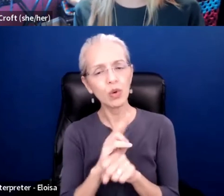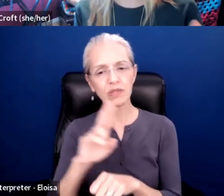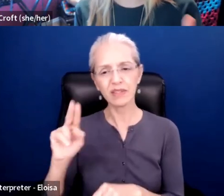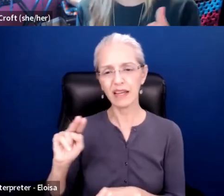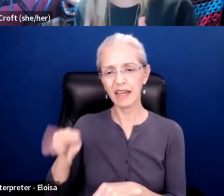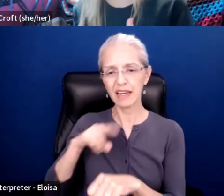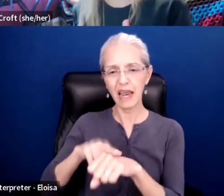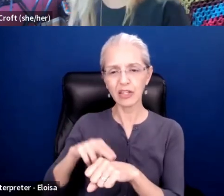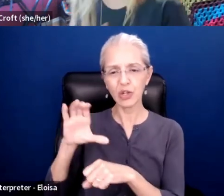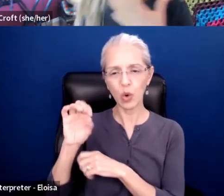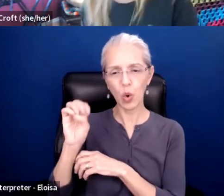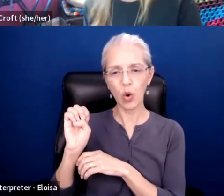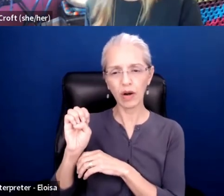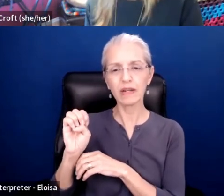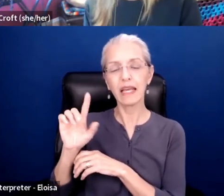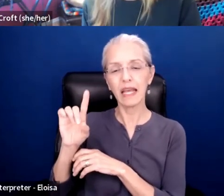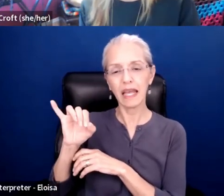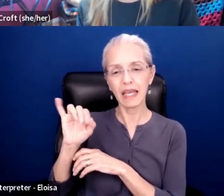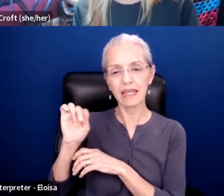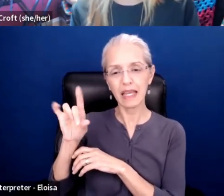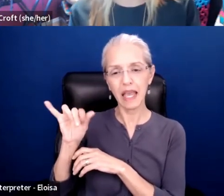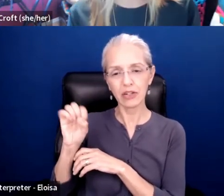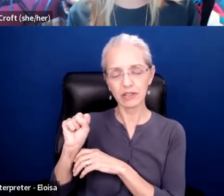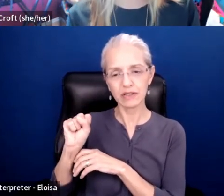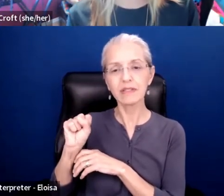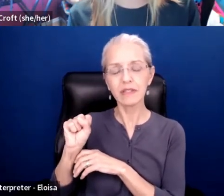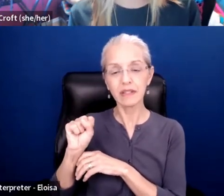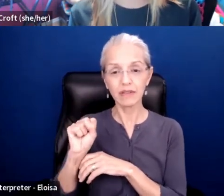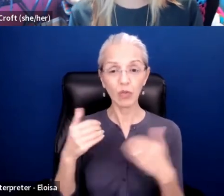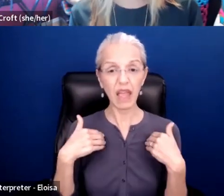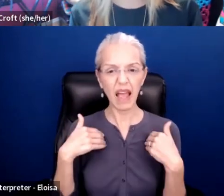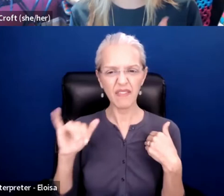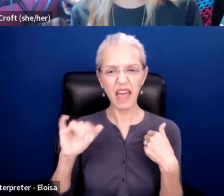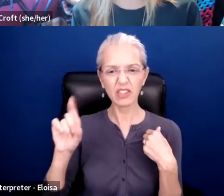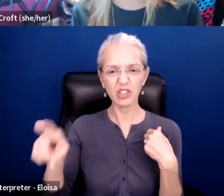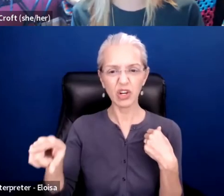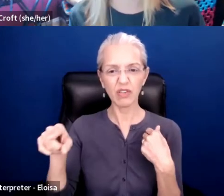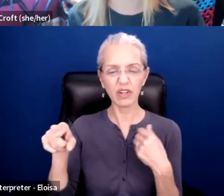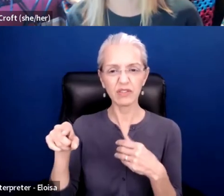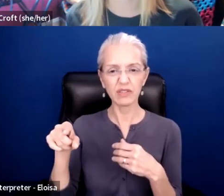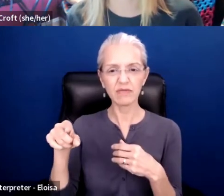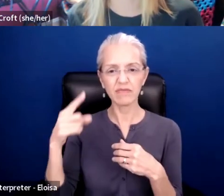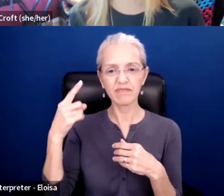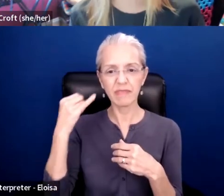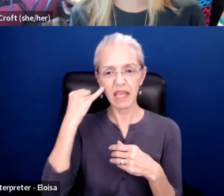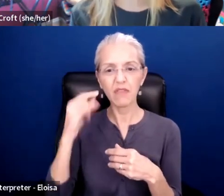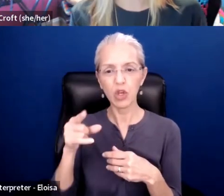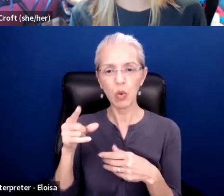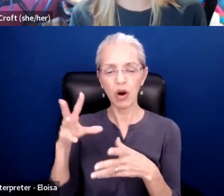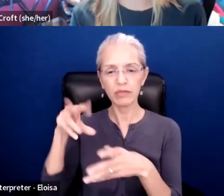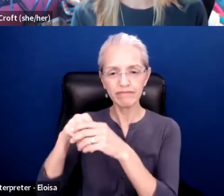indicators for aging and disability data. There is a national core indicators survey that focuses on intellectual developmental disability